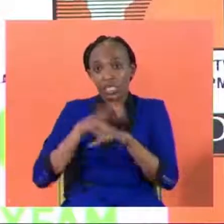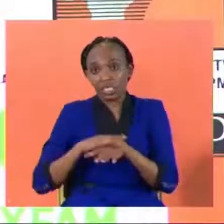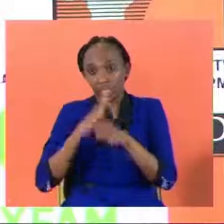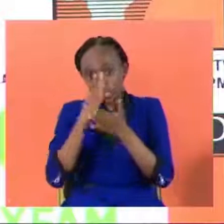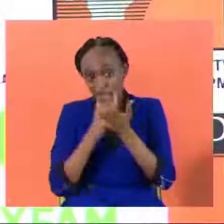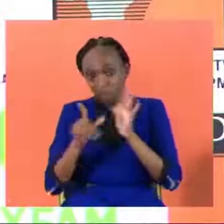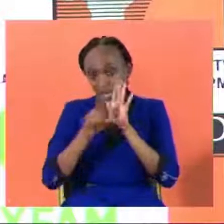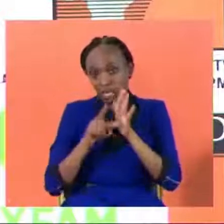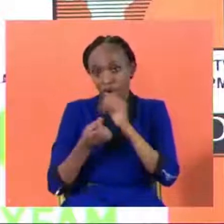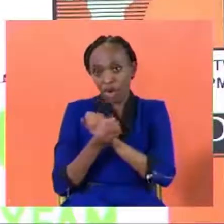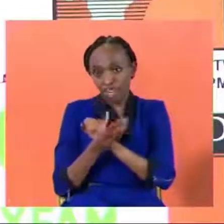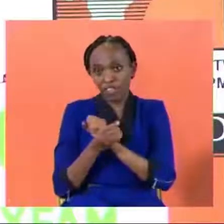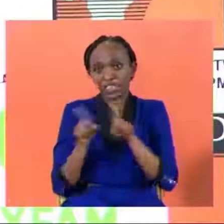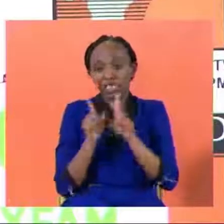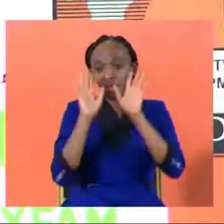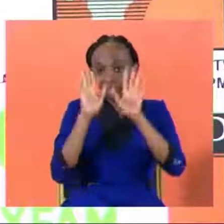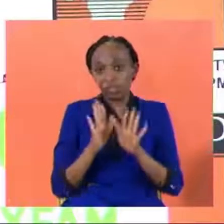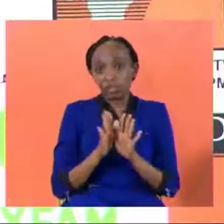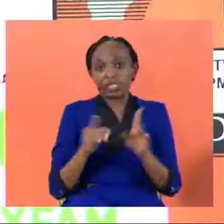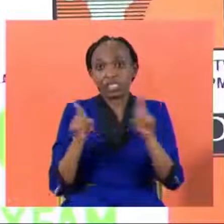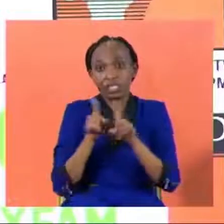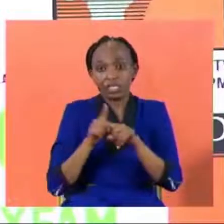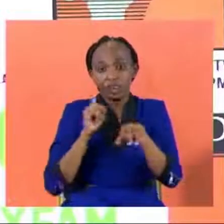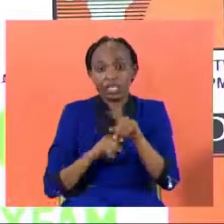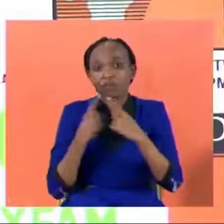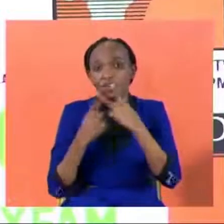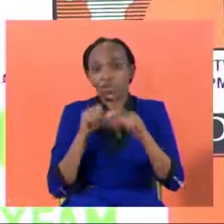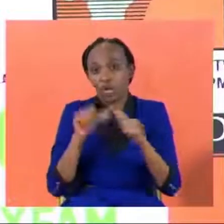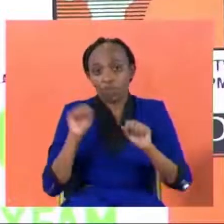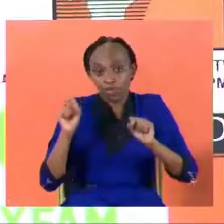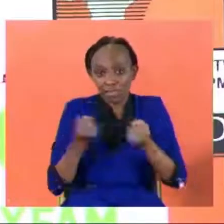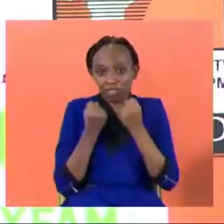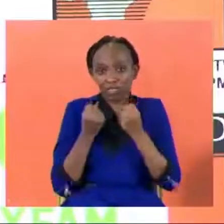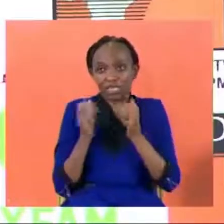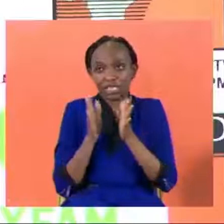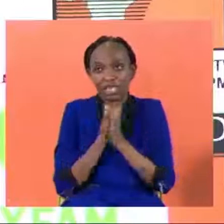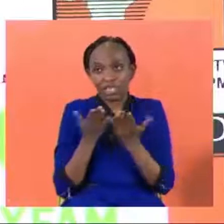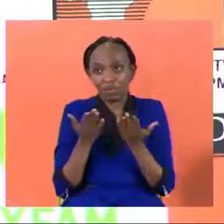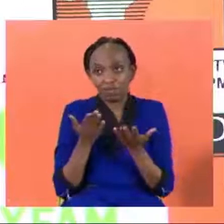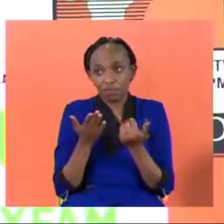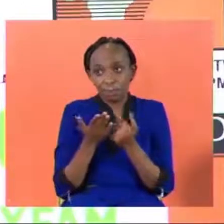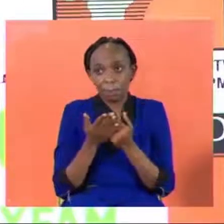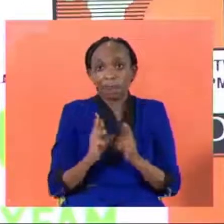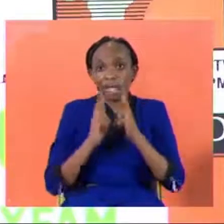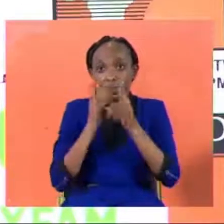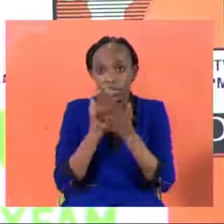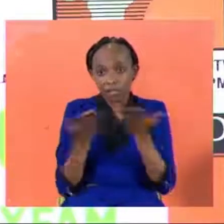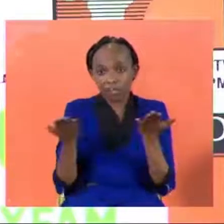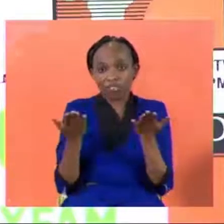legal advice is extremely important. And when you talk about safety in reporting some of